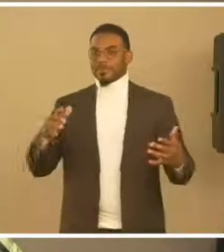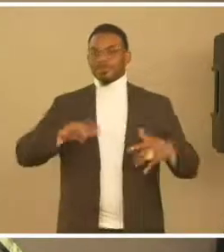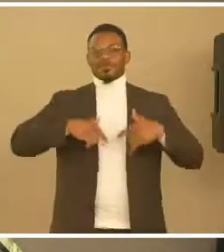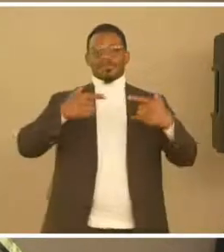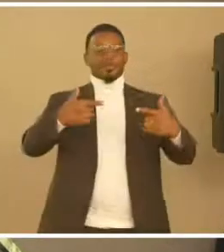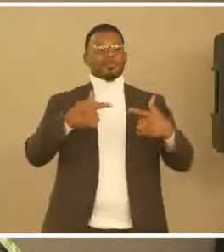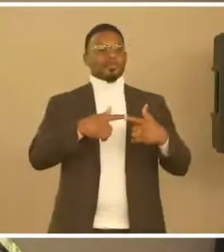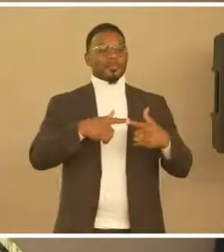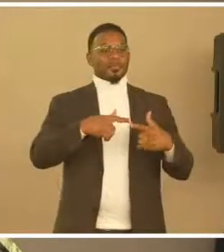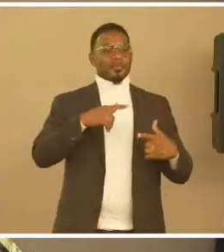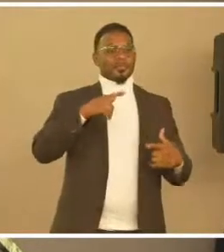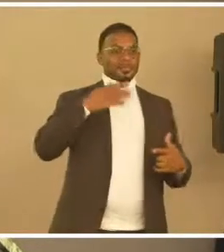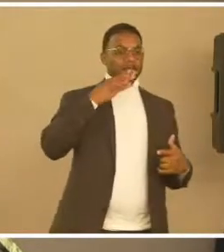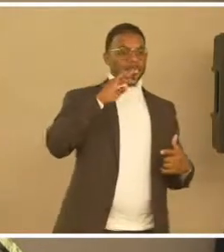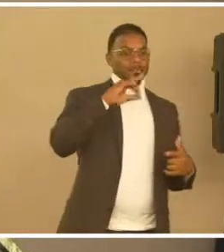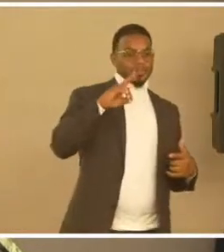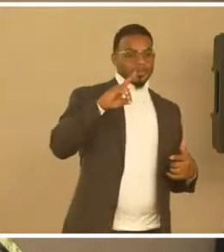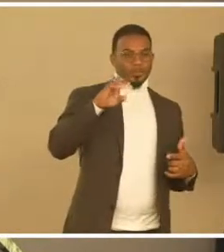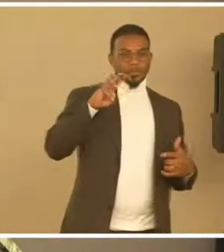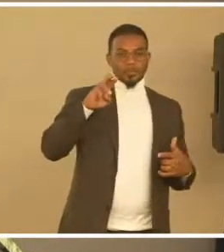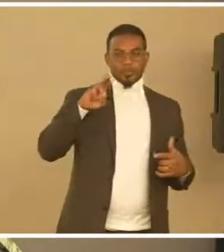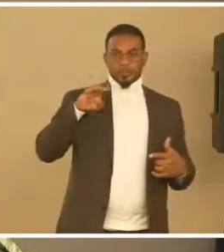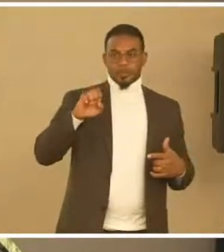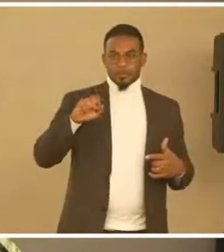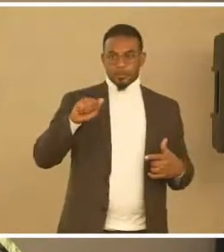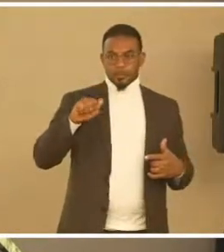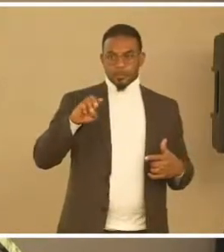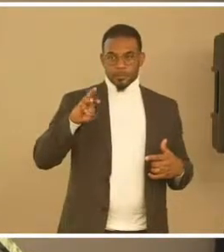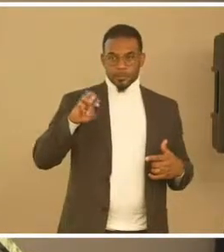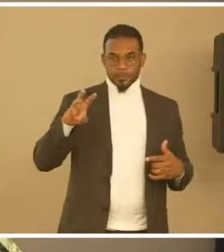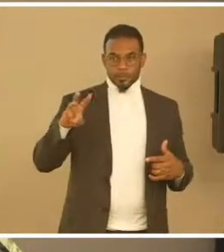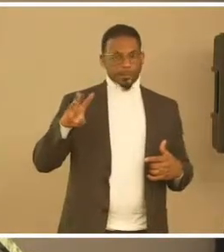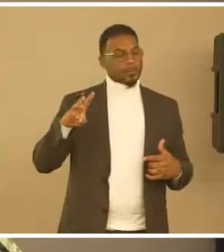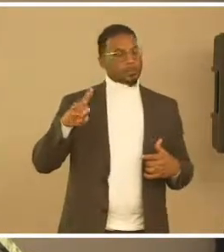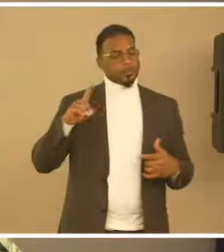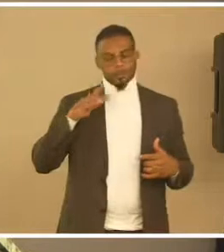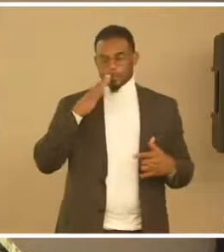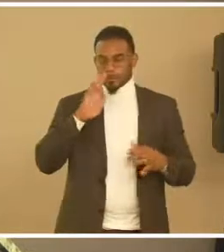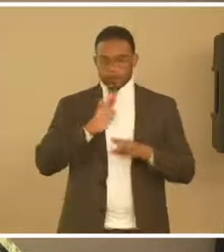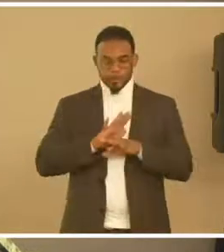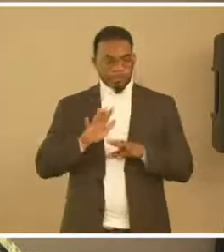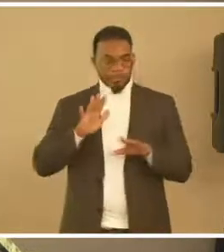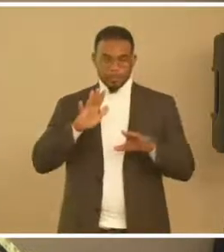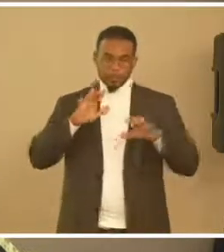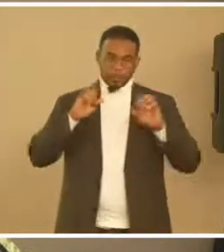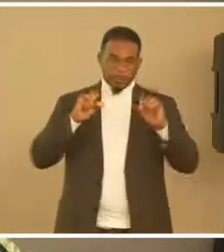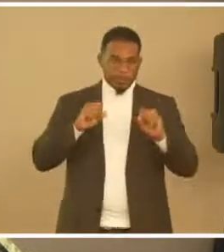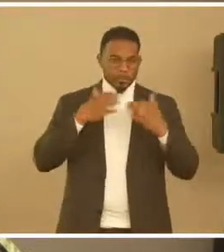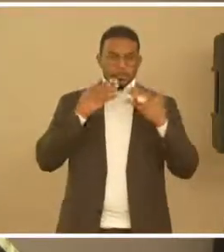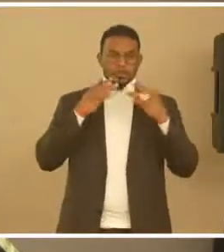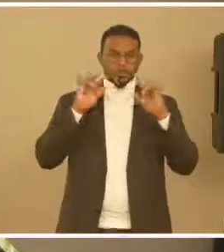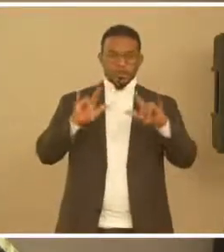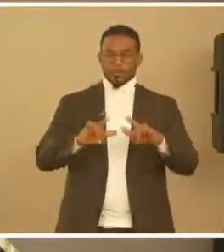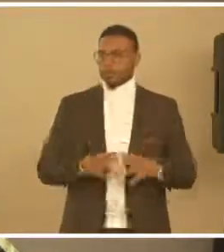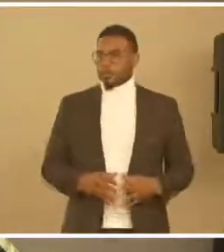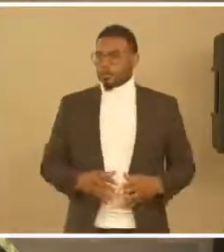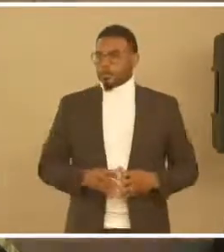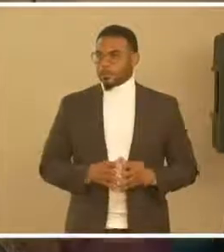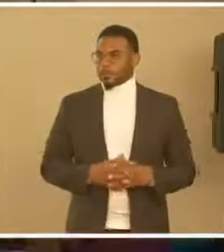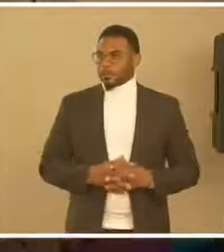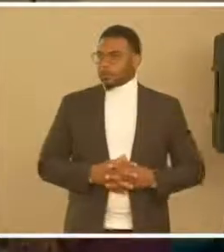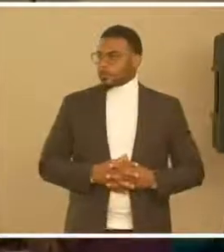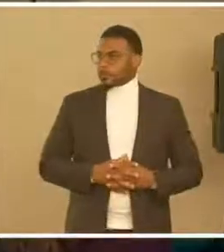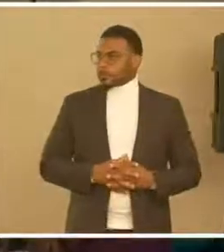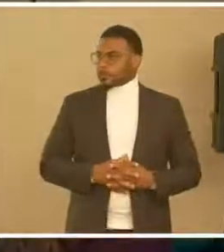goes to Bad Hombre Wood, which is a brilliant film by Guillermo Torres. So congratulations, Guillermo.